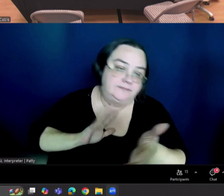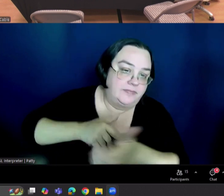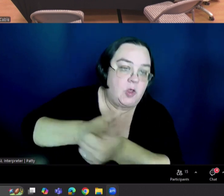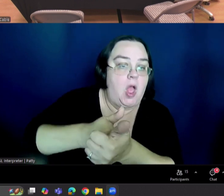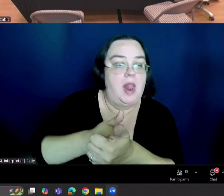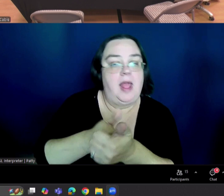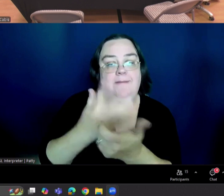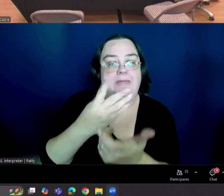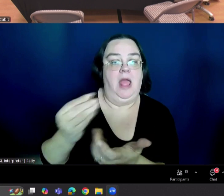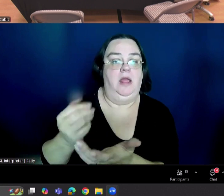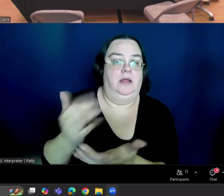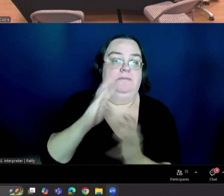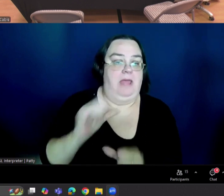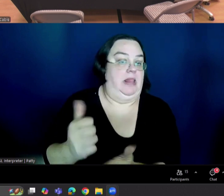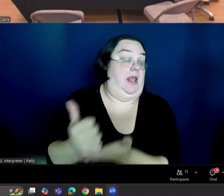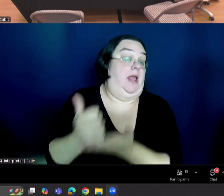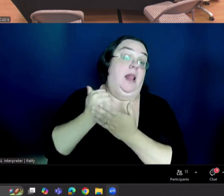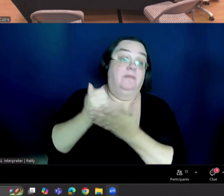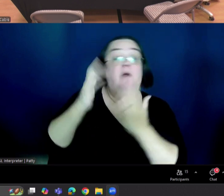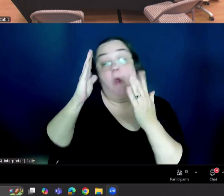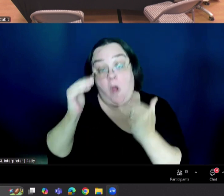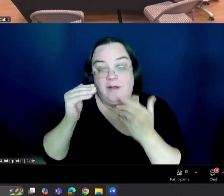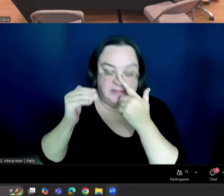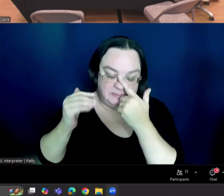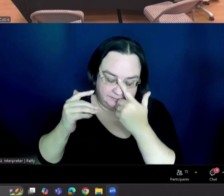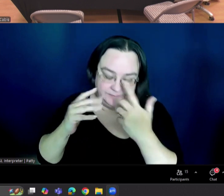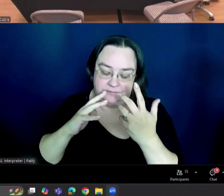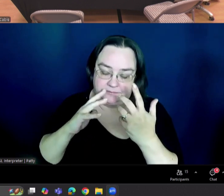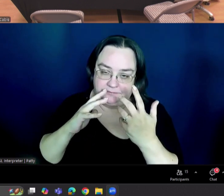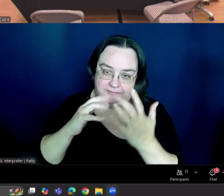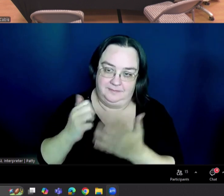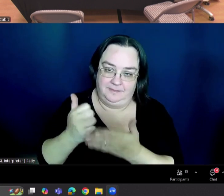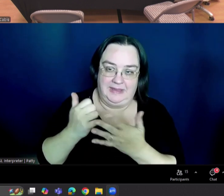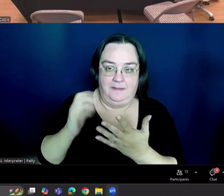with, hopefully rounding out, completing this,